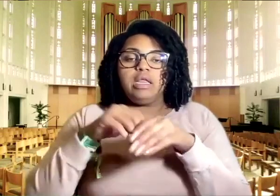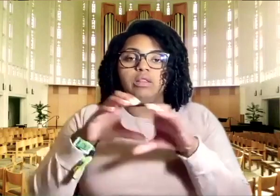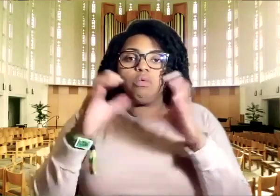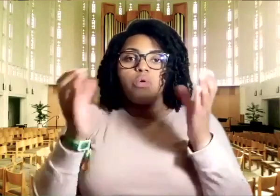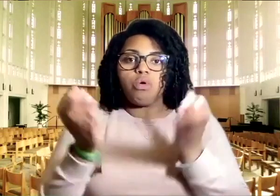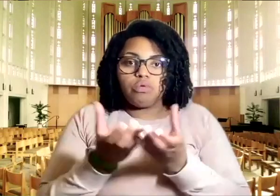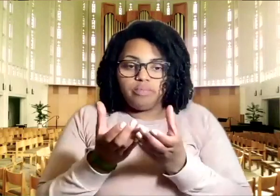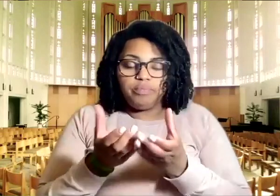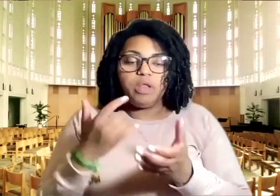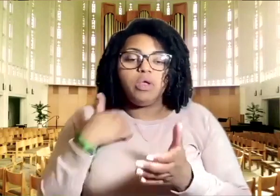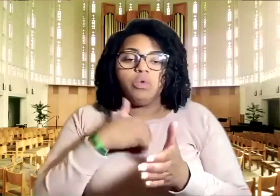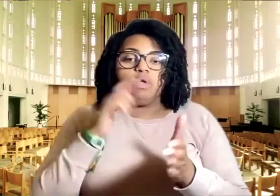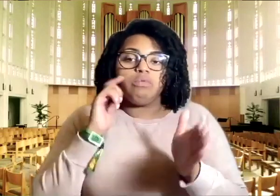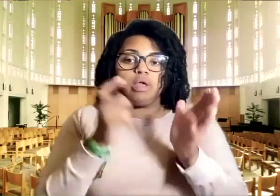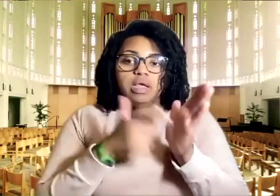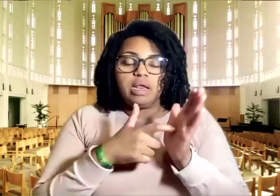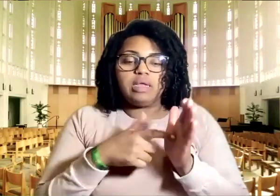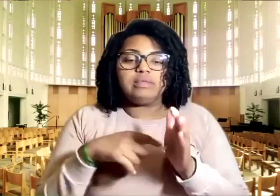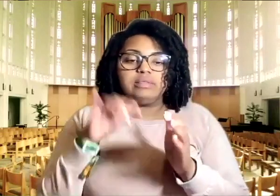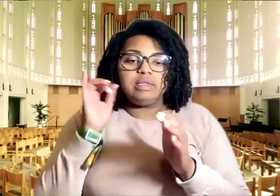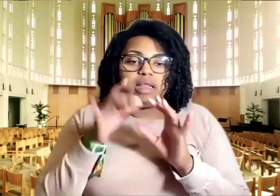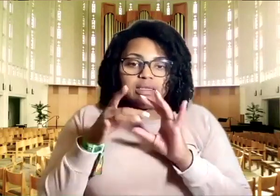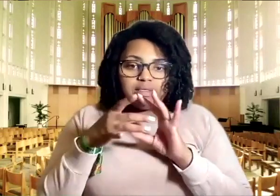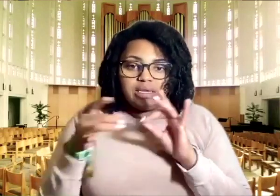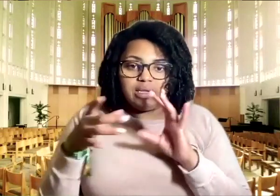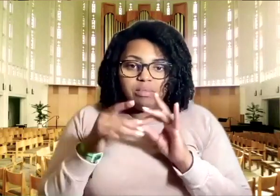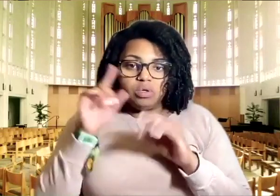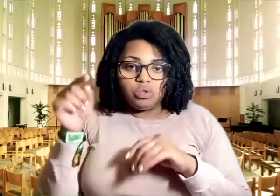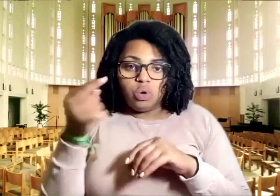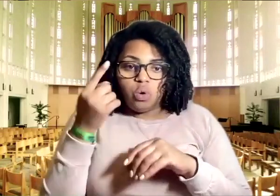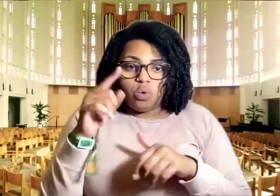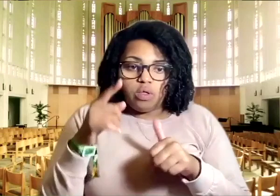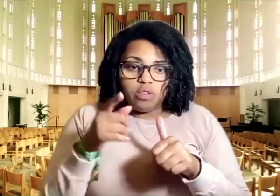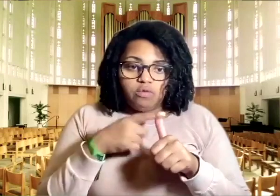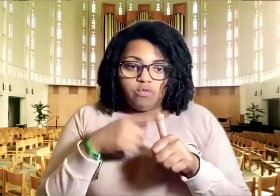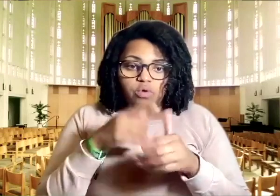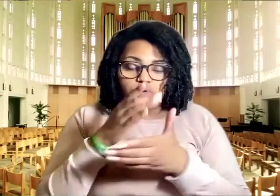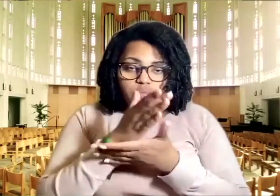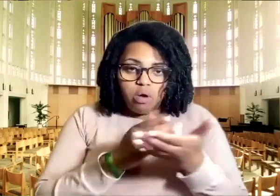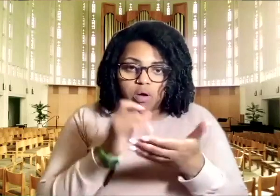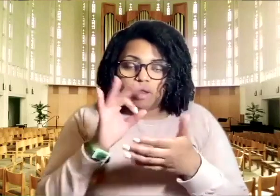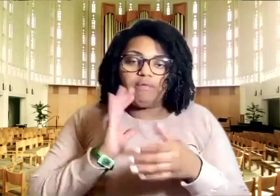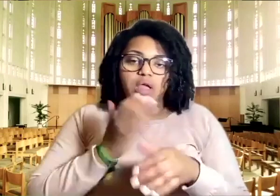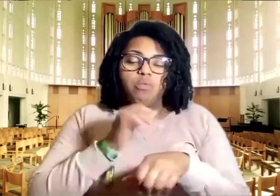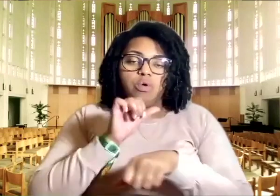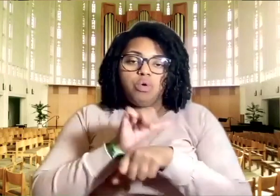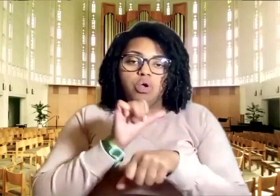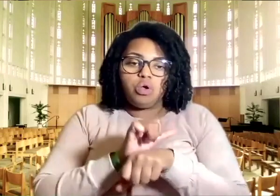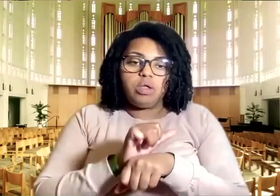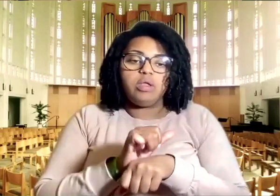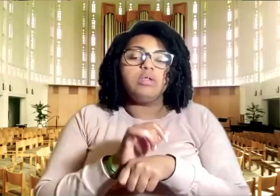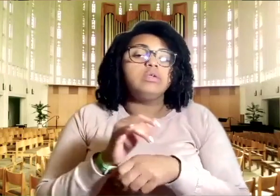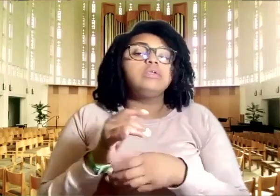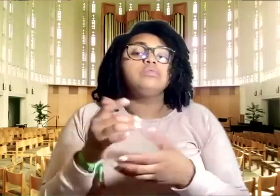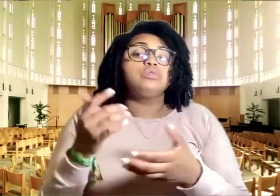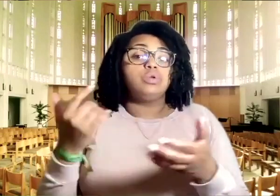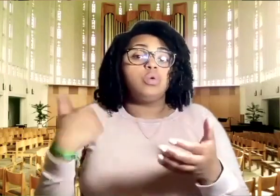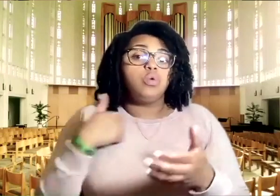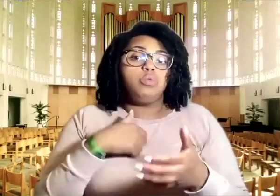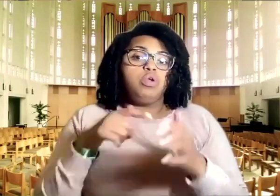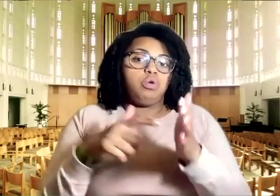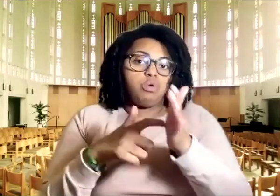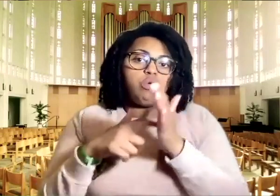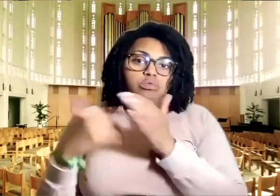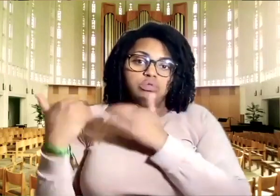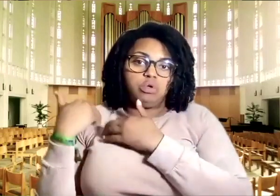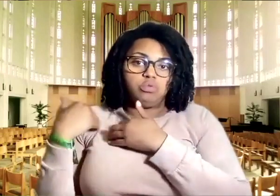we recognize that such a statement is only the beginning of the work to which we are called. Amen.